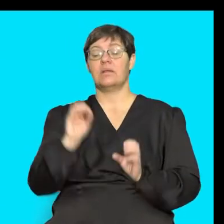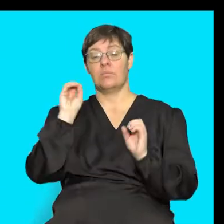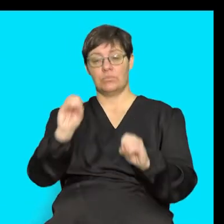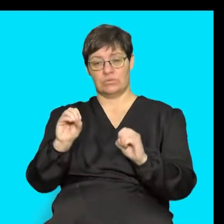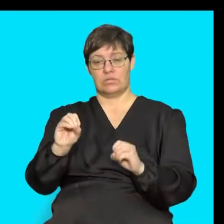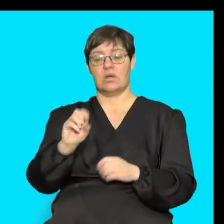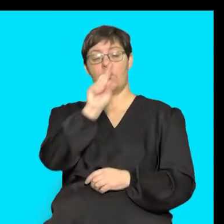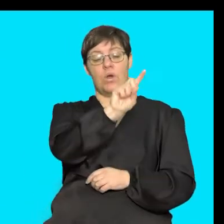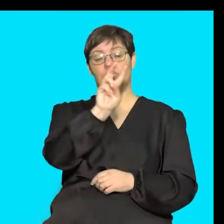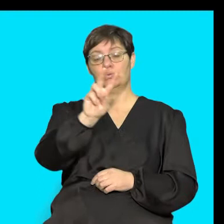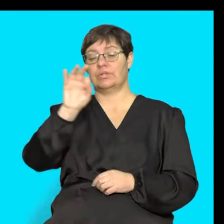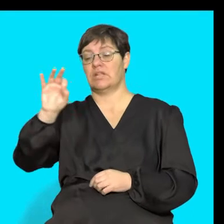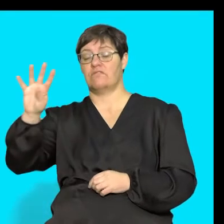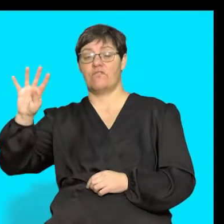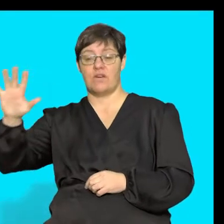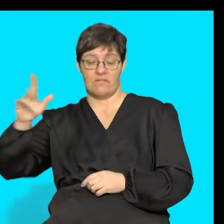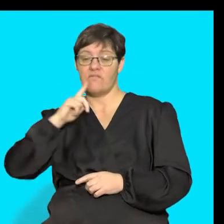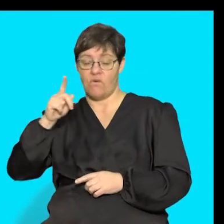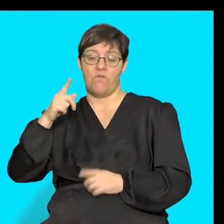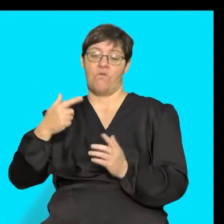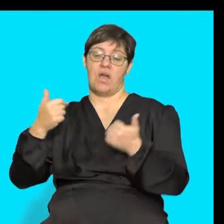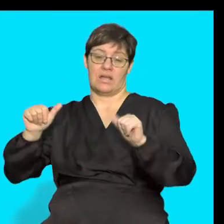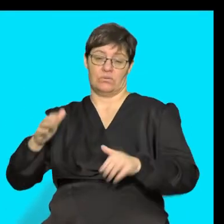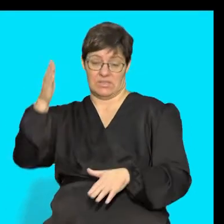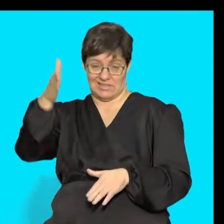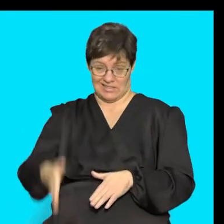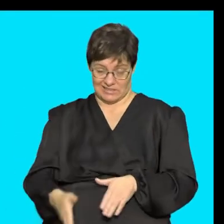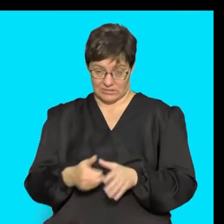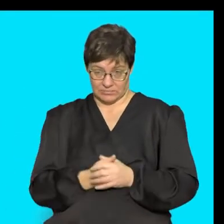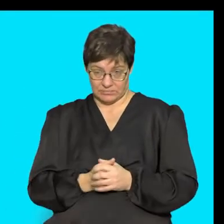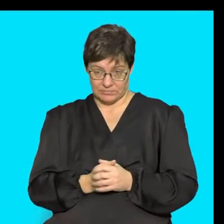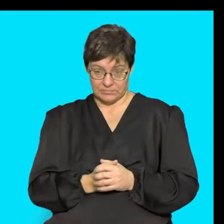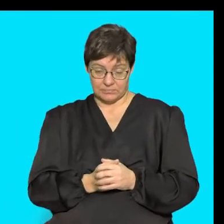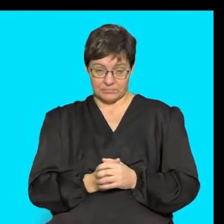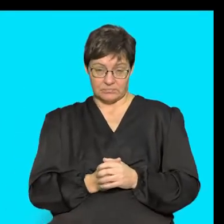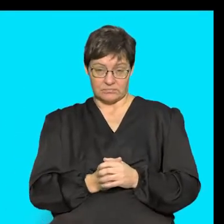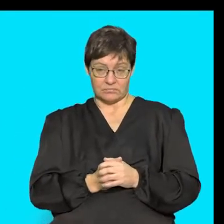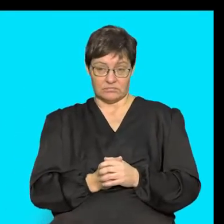and enter 48 under Y, opposite 52